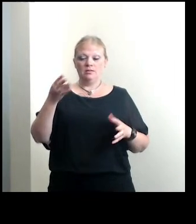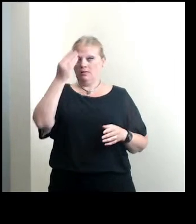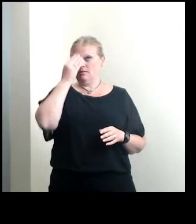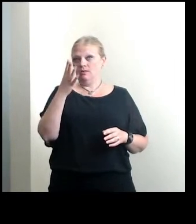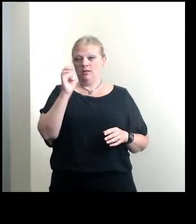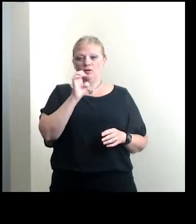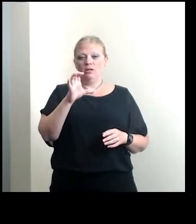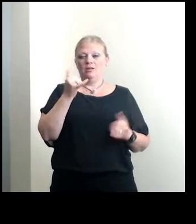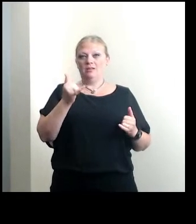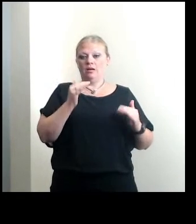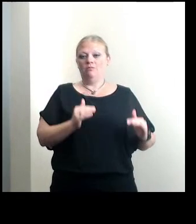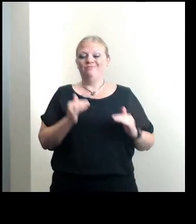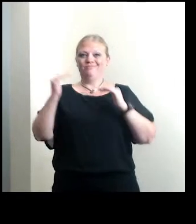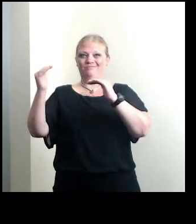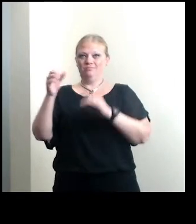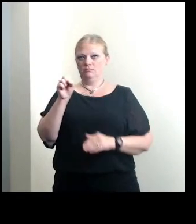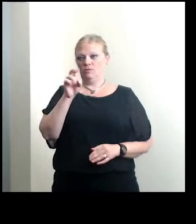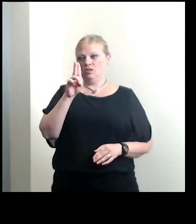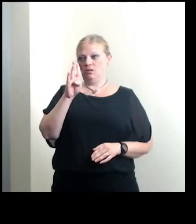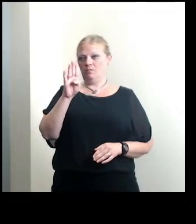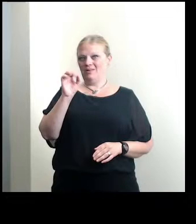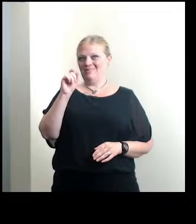has moved into the substantial transmission